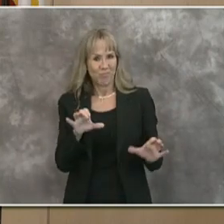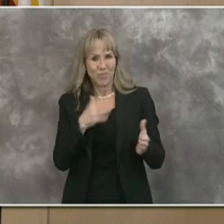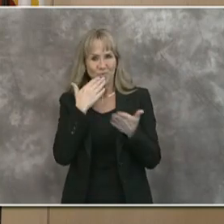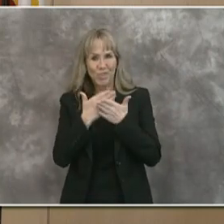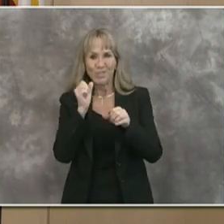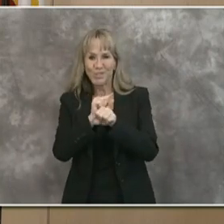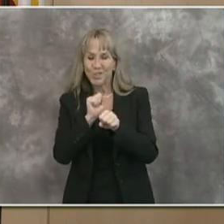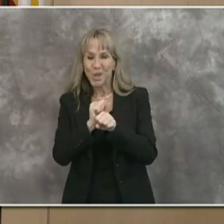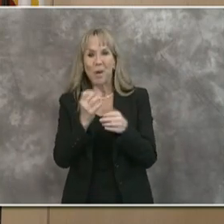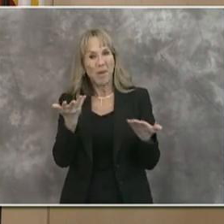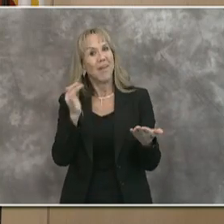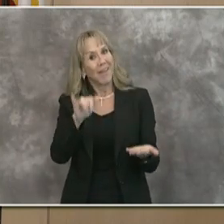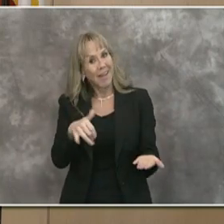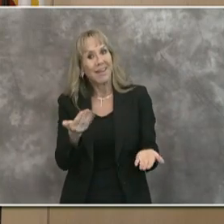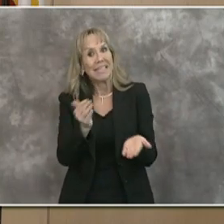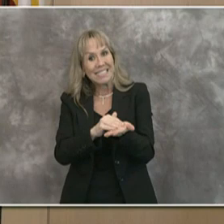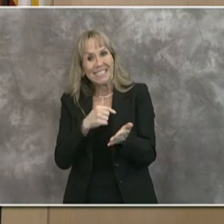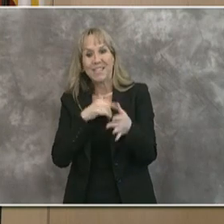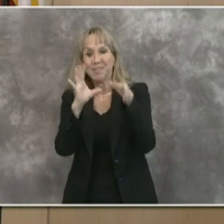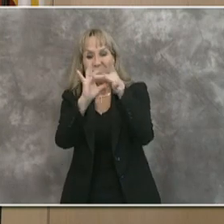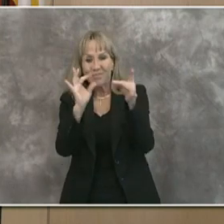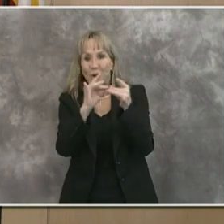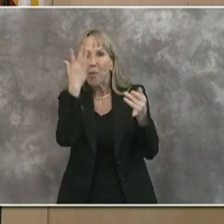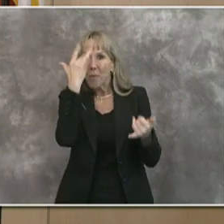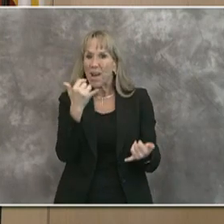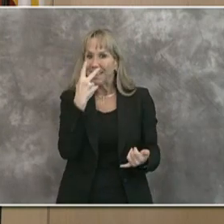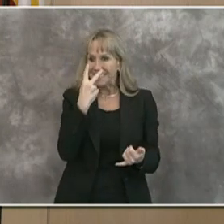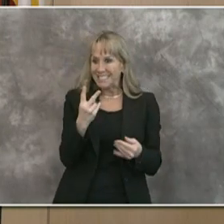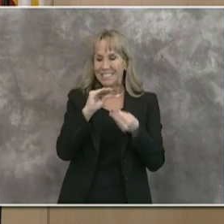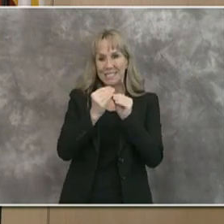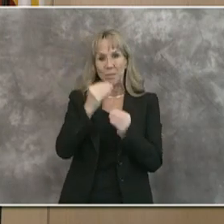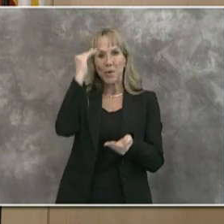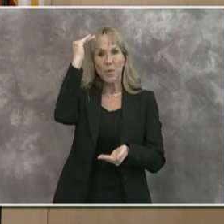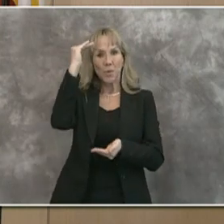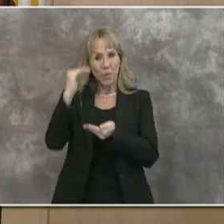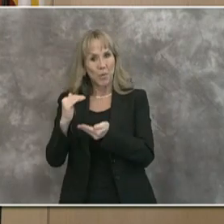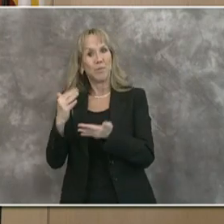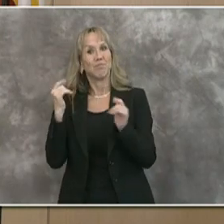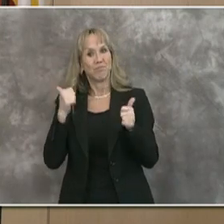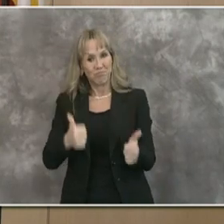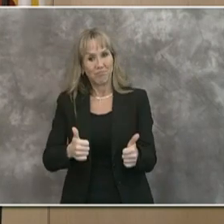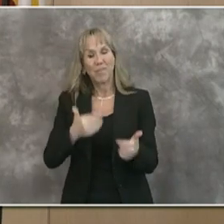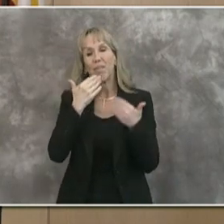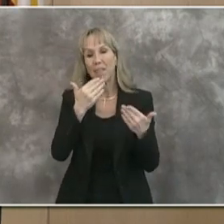why our numbers are trending in the right direction. Thank you.